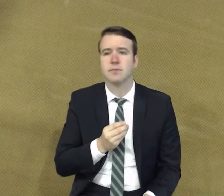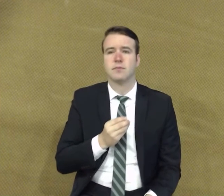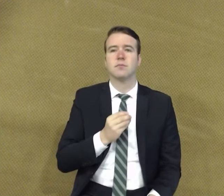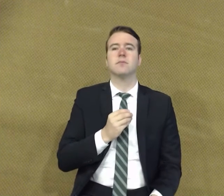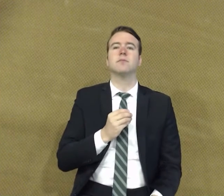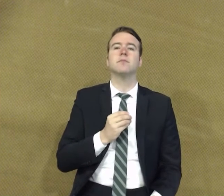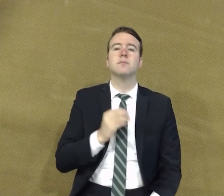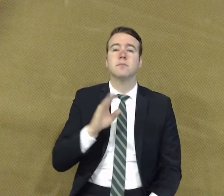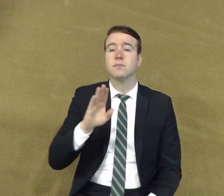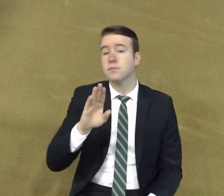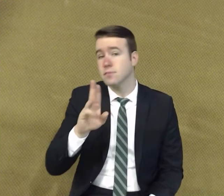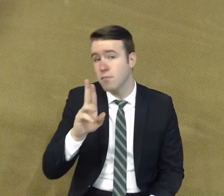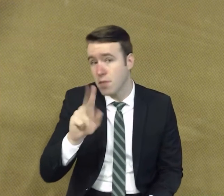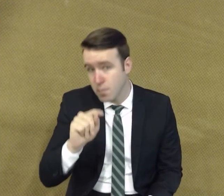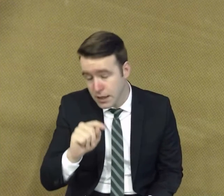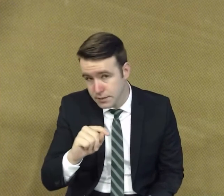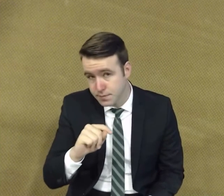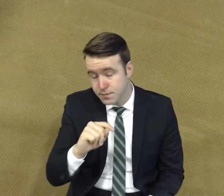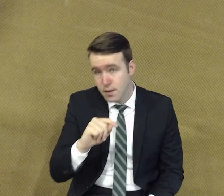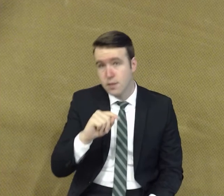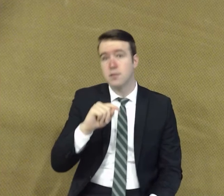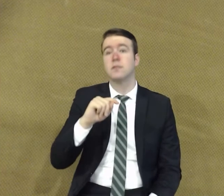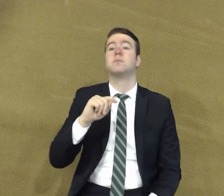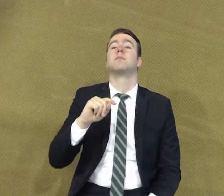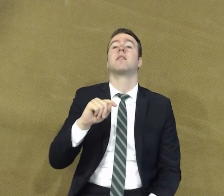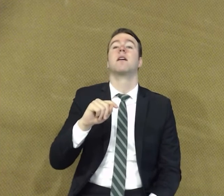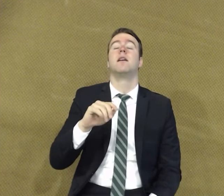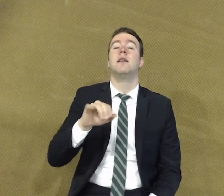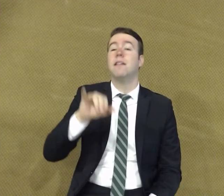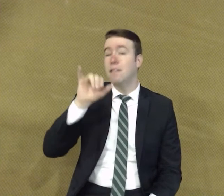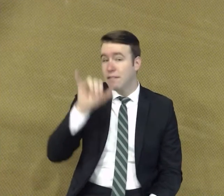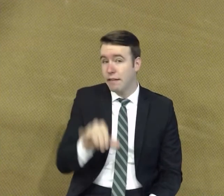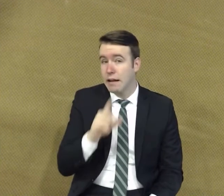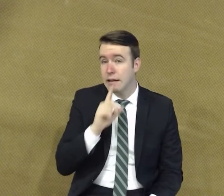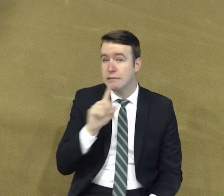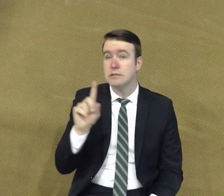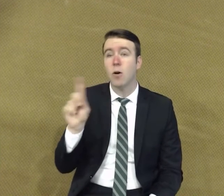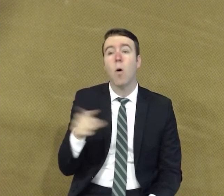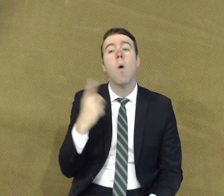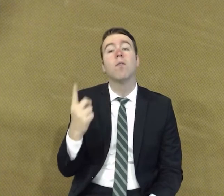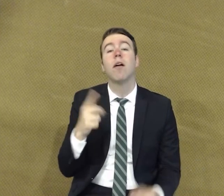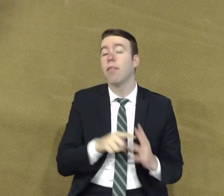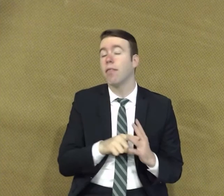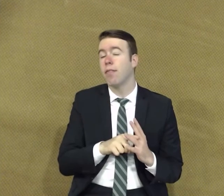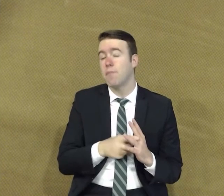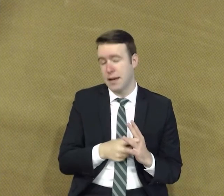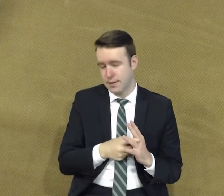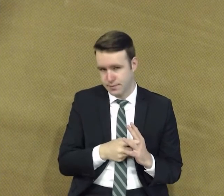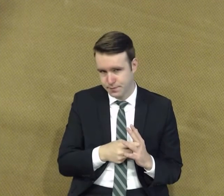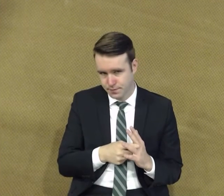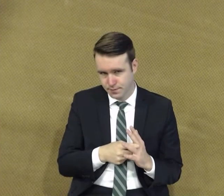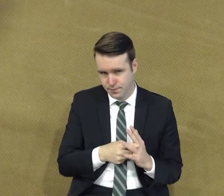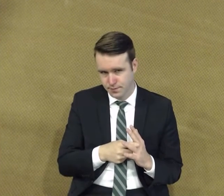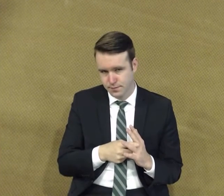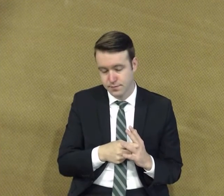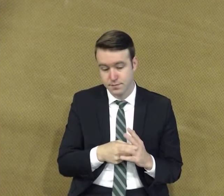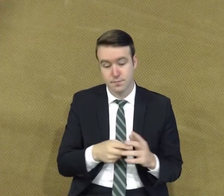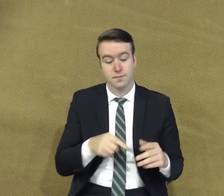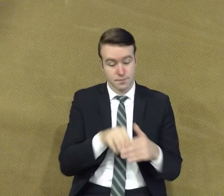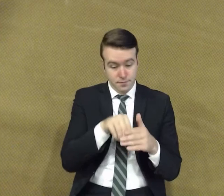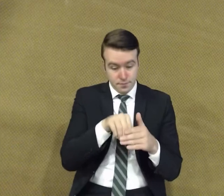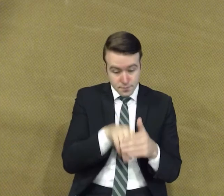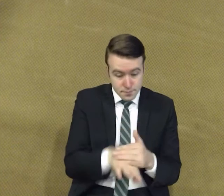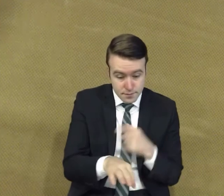But with that said, that is only the beginning. And from that